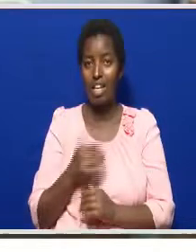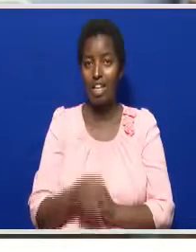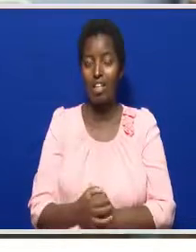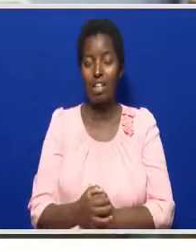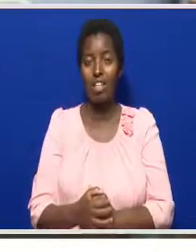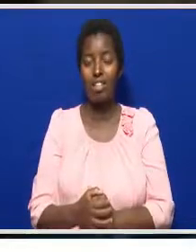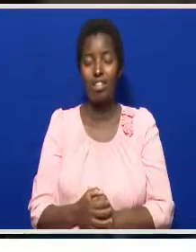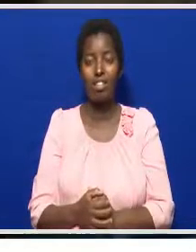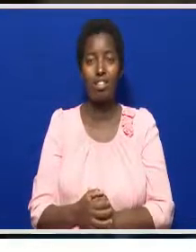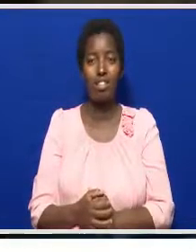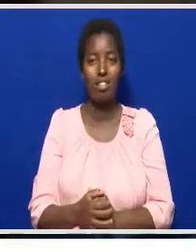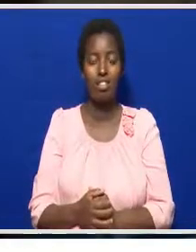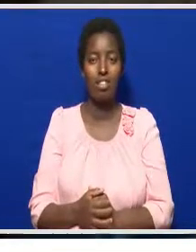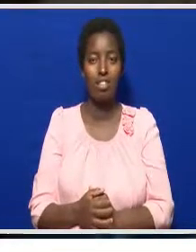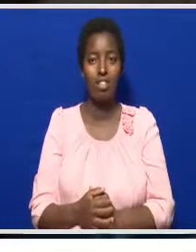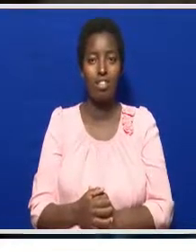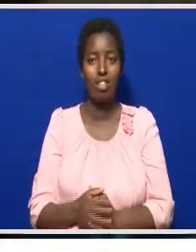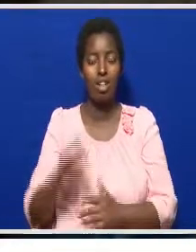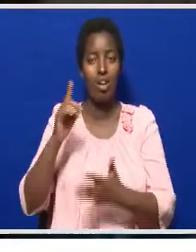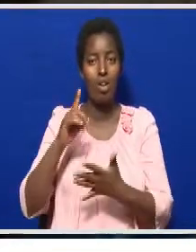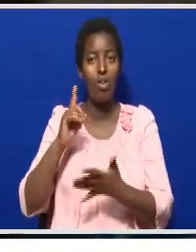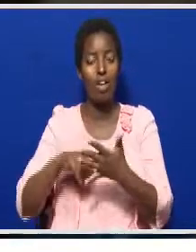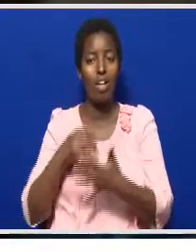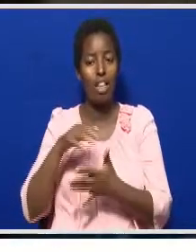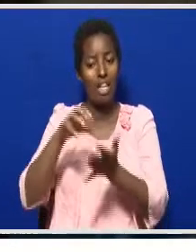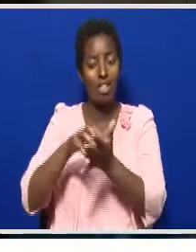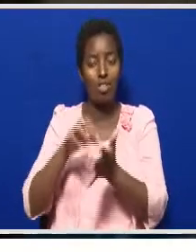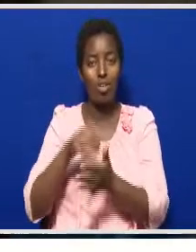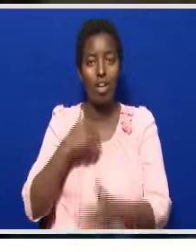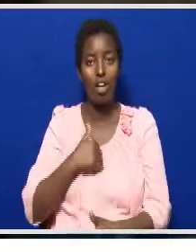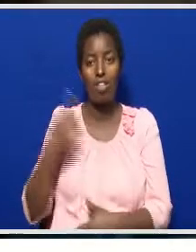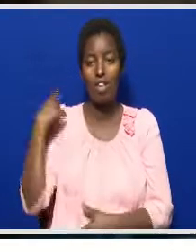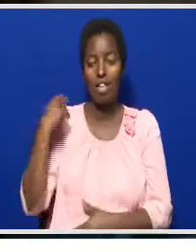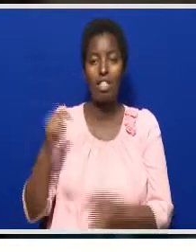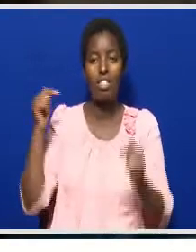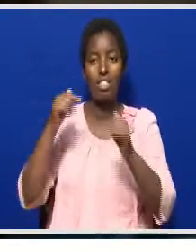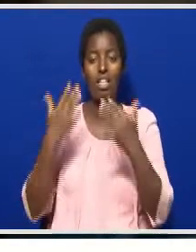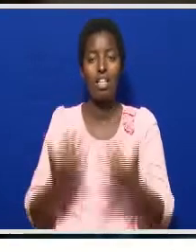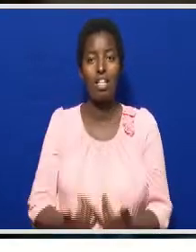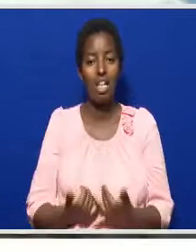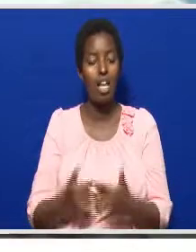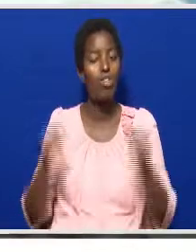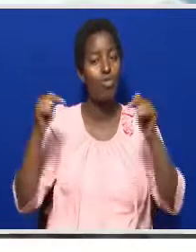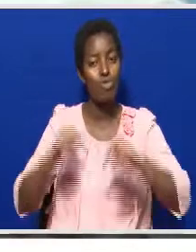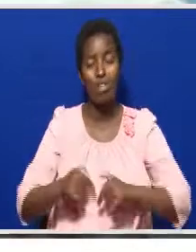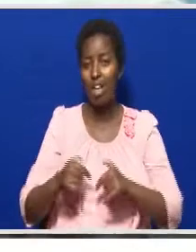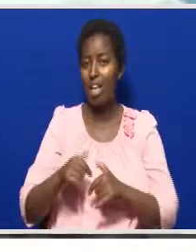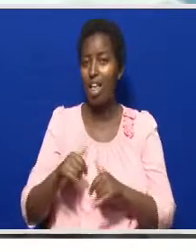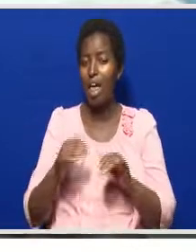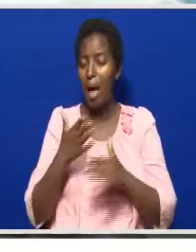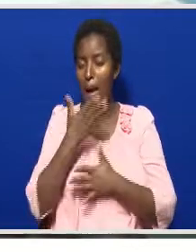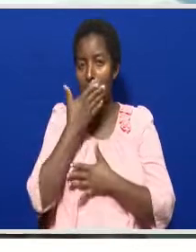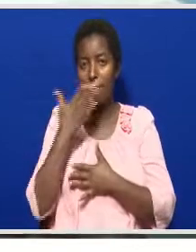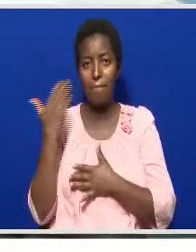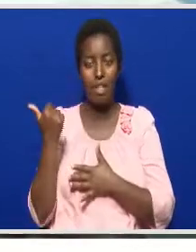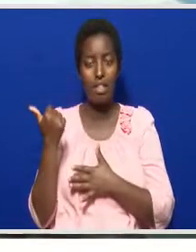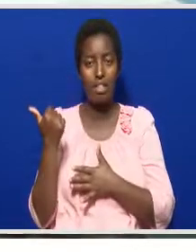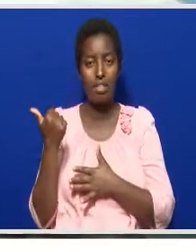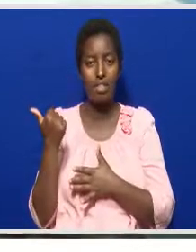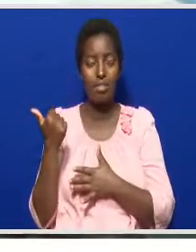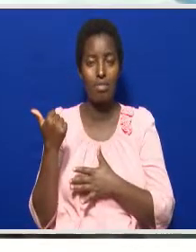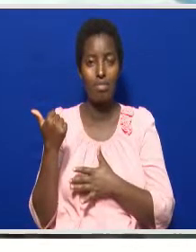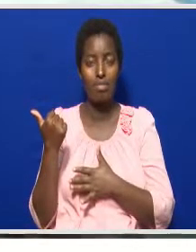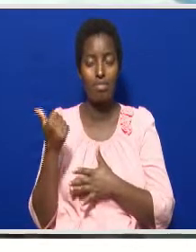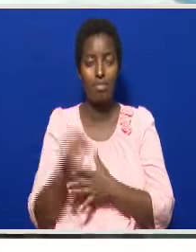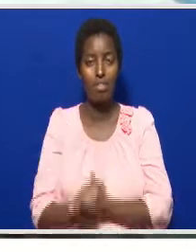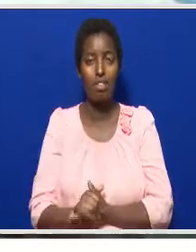Ile hali walikuwa nayo jana paka leo tunaona kidogo kuna mafanikio. Kama swala maidi